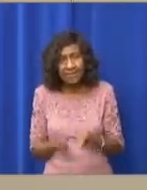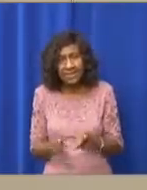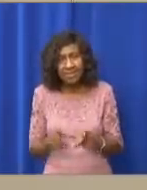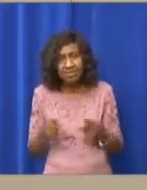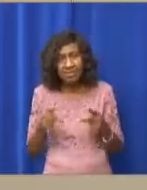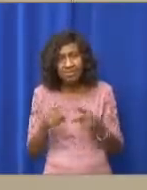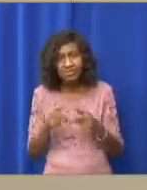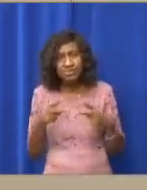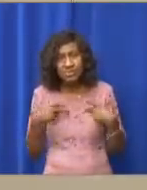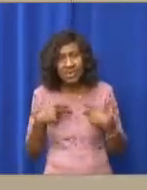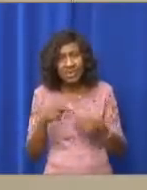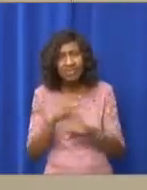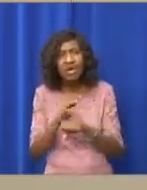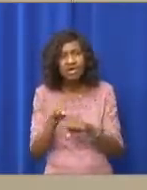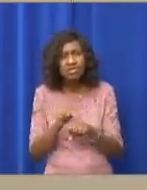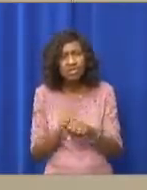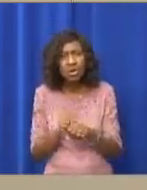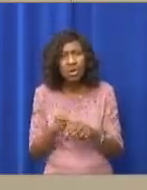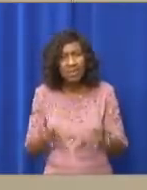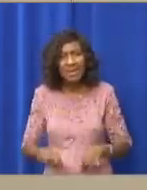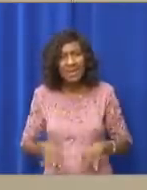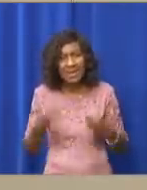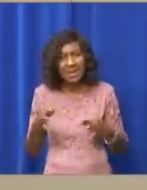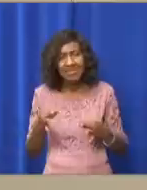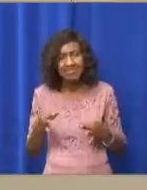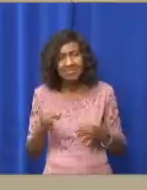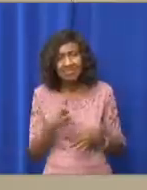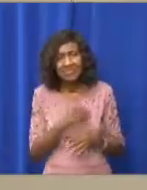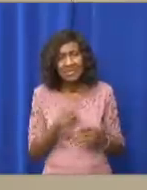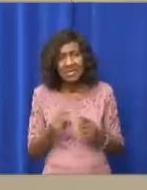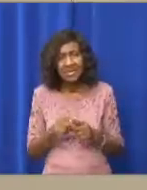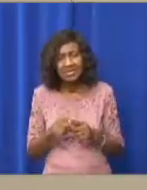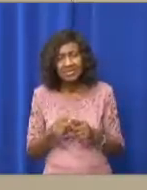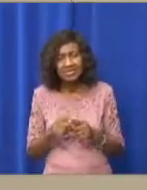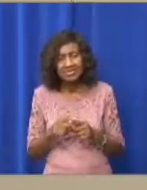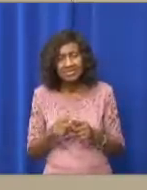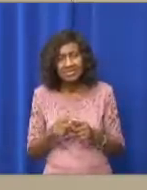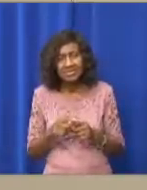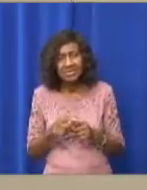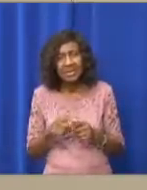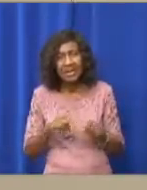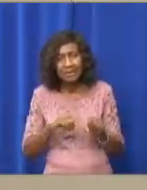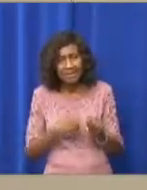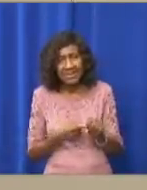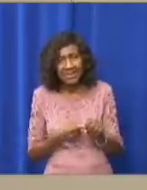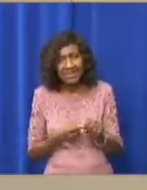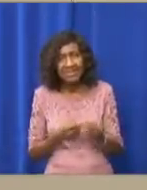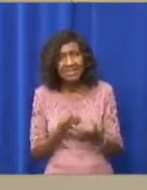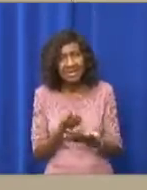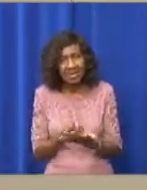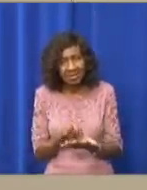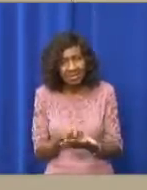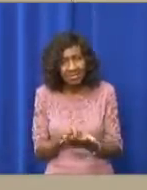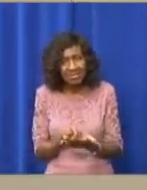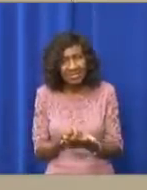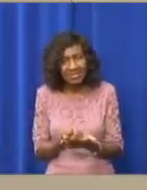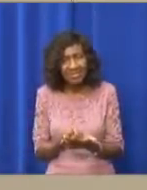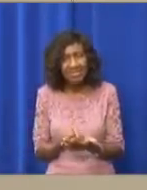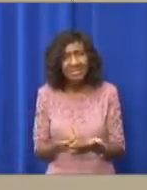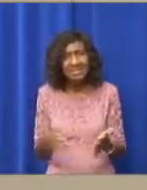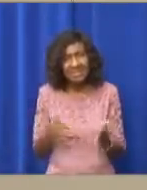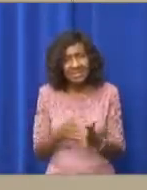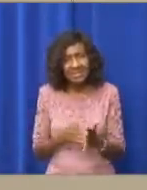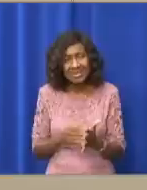and to get the economic engine of the country moving again. We are keenly and